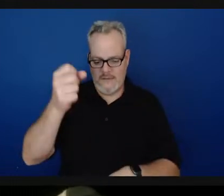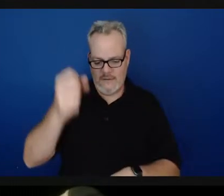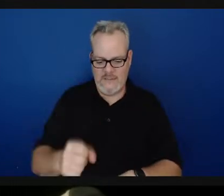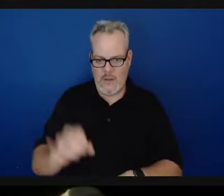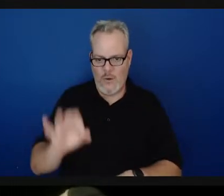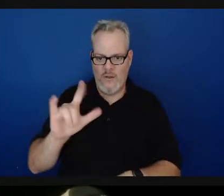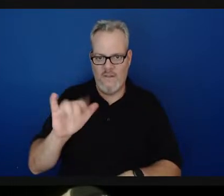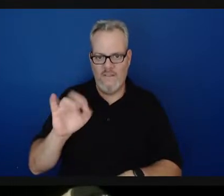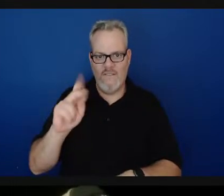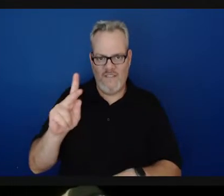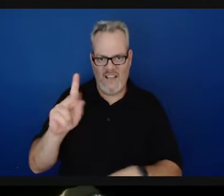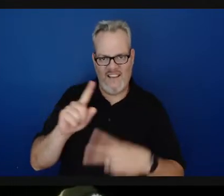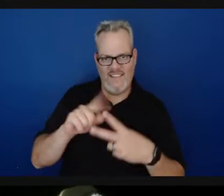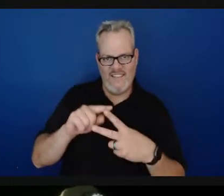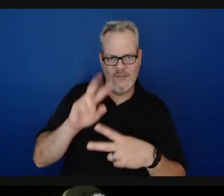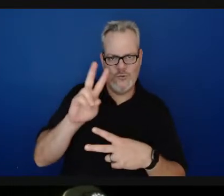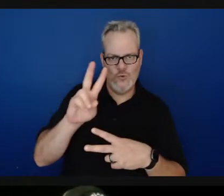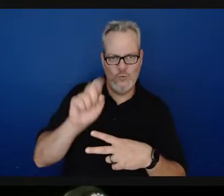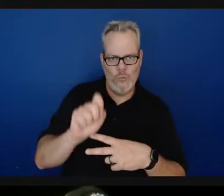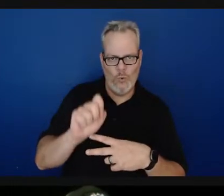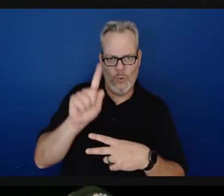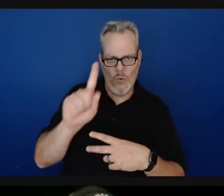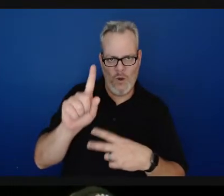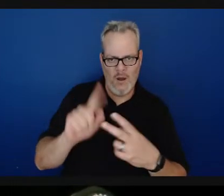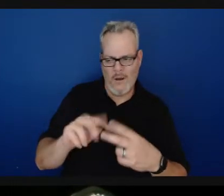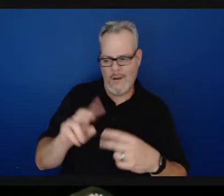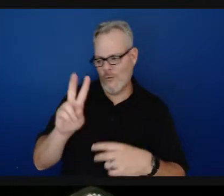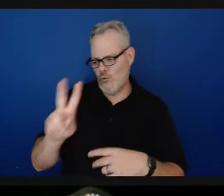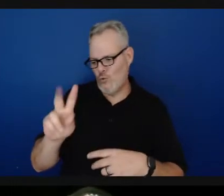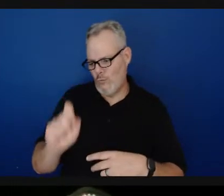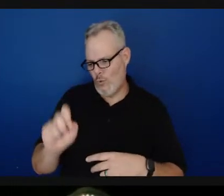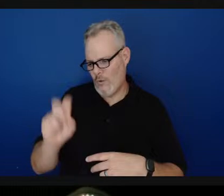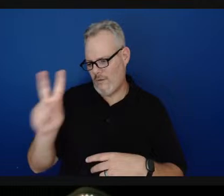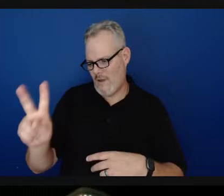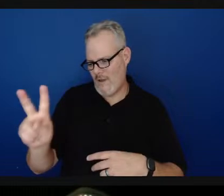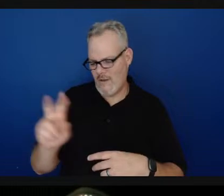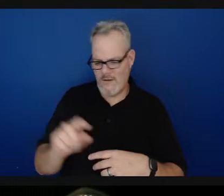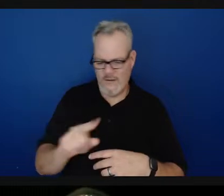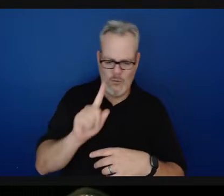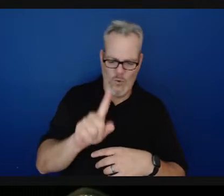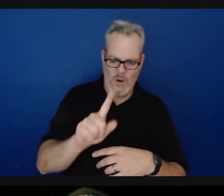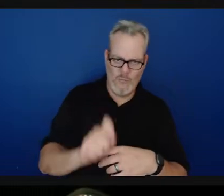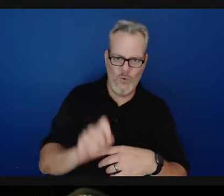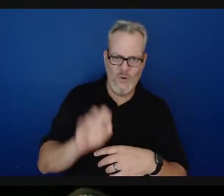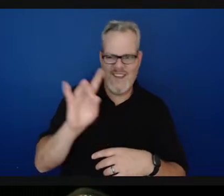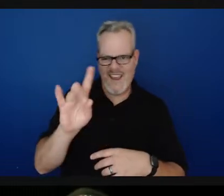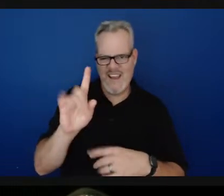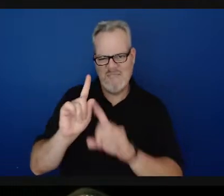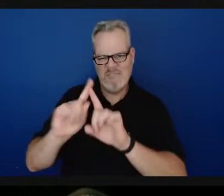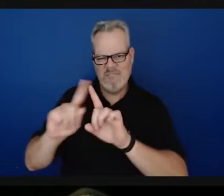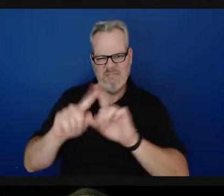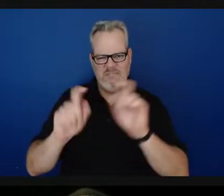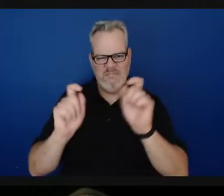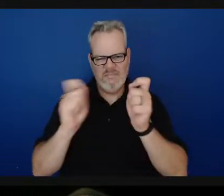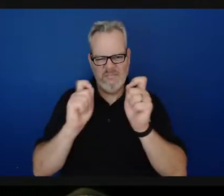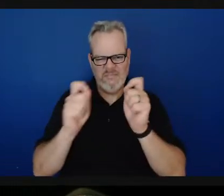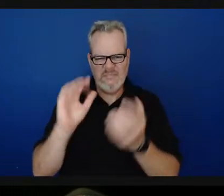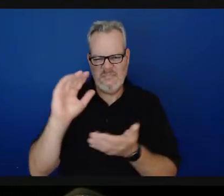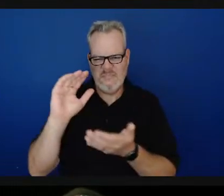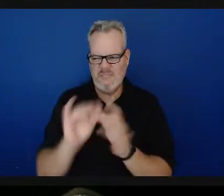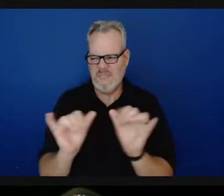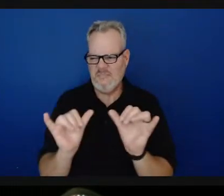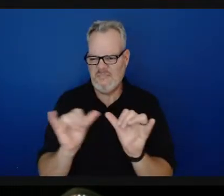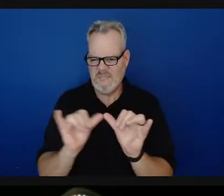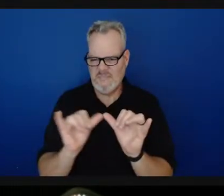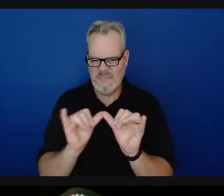1.8 there, and 2.9 a little further off over there in the last 2 weeks here, right? If I go to the last 2 days, it's